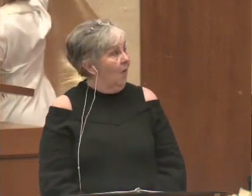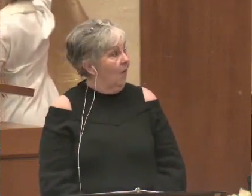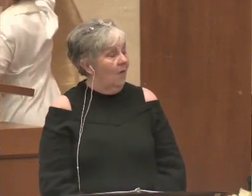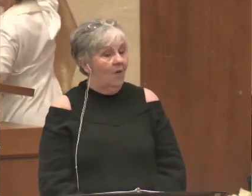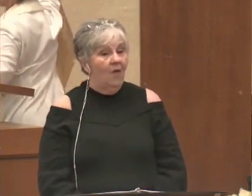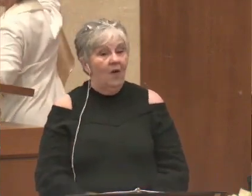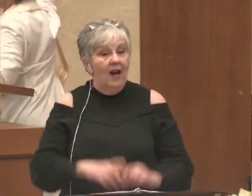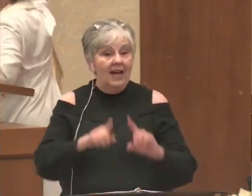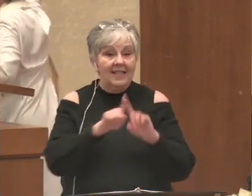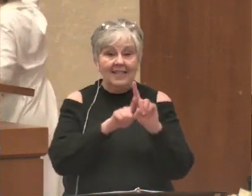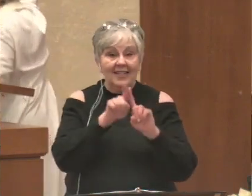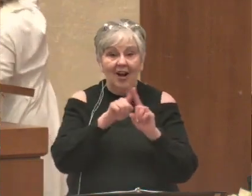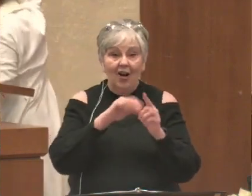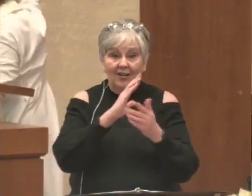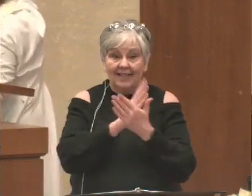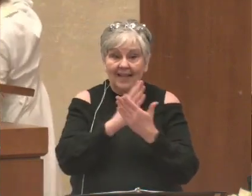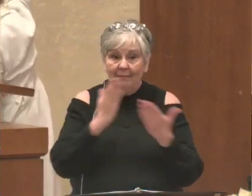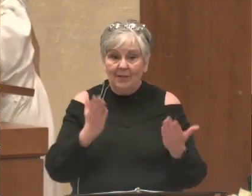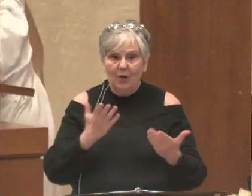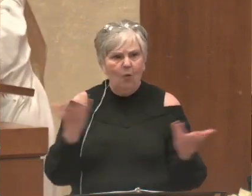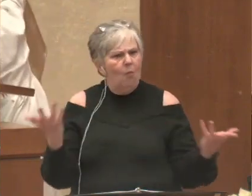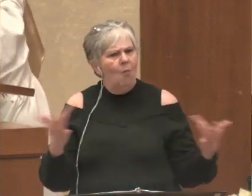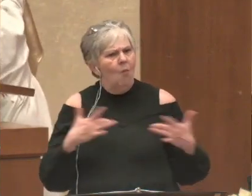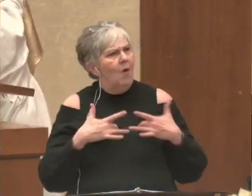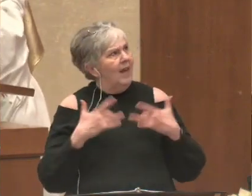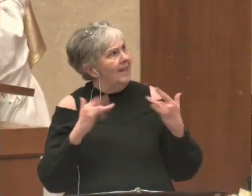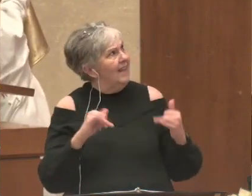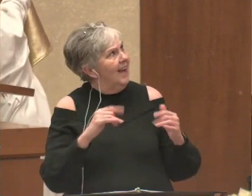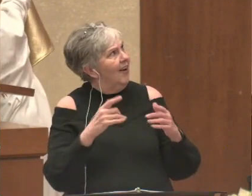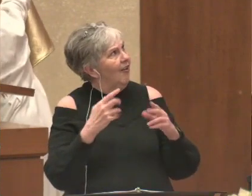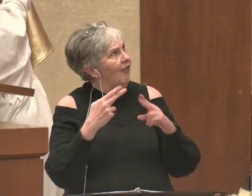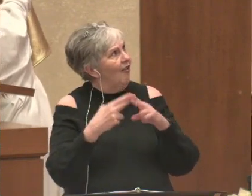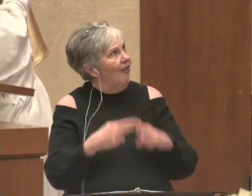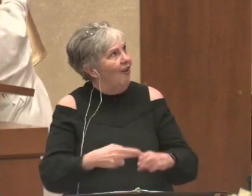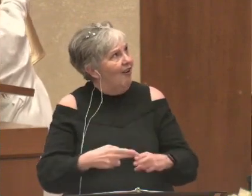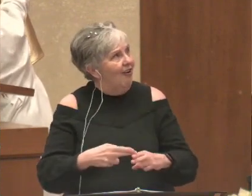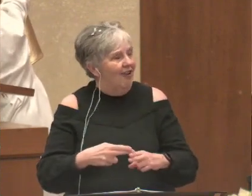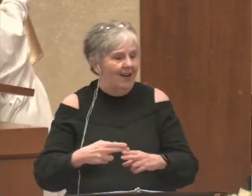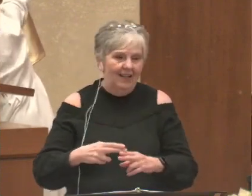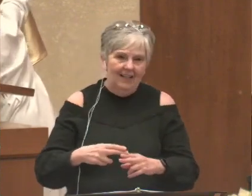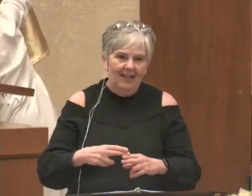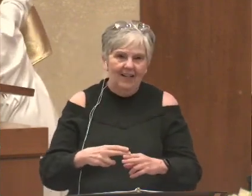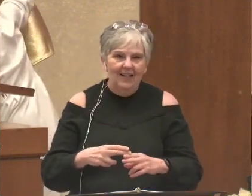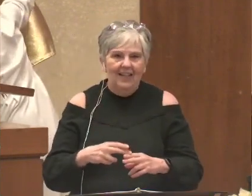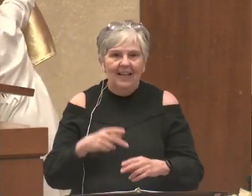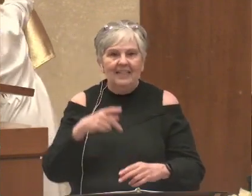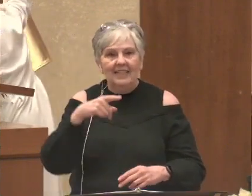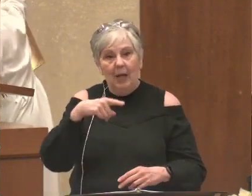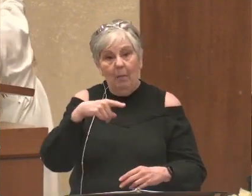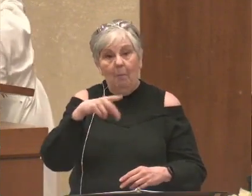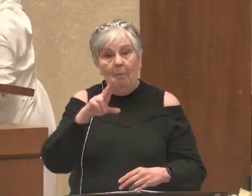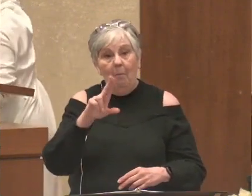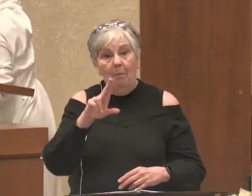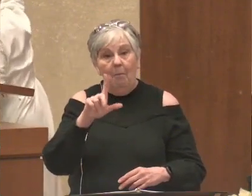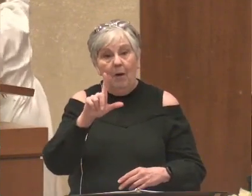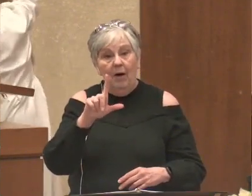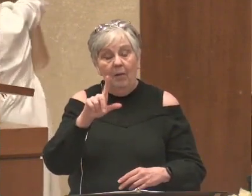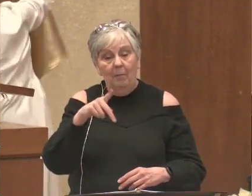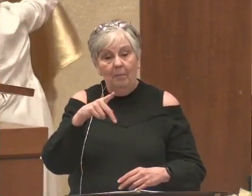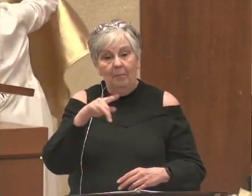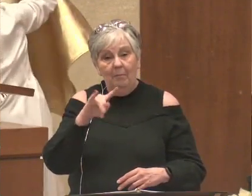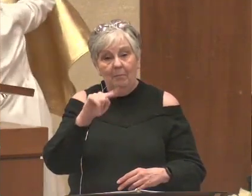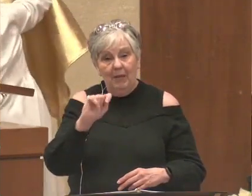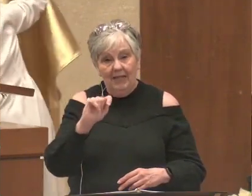The star stopped here. What is this called? Do you know? This is the pulpit. And this is where